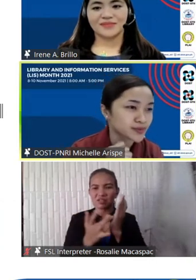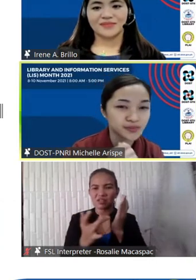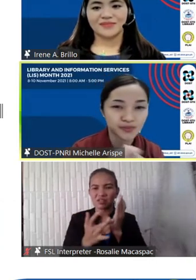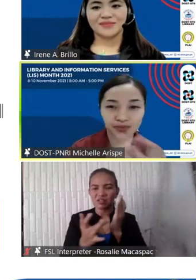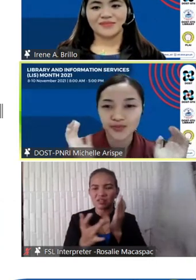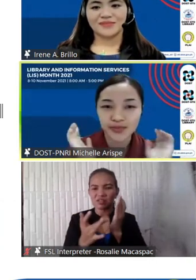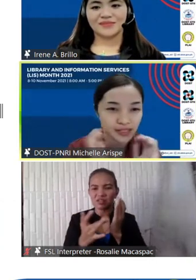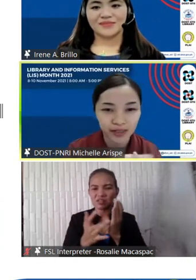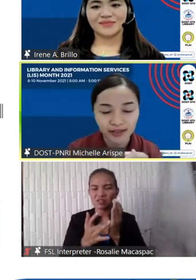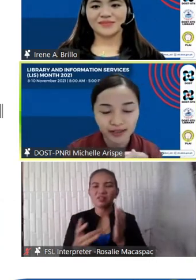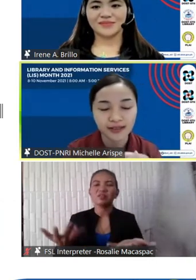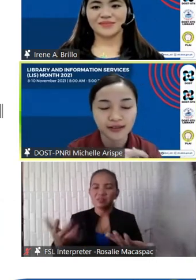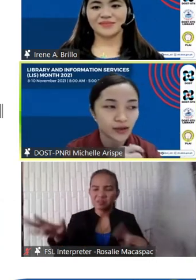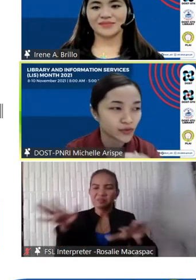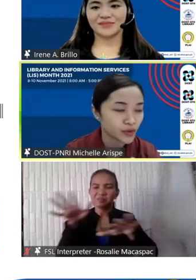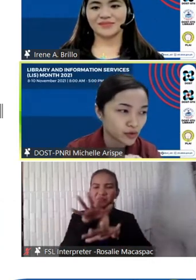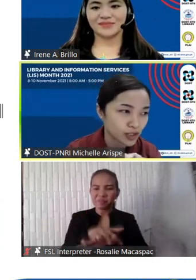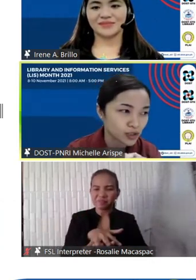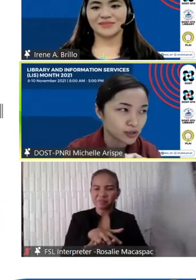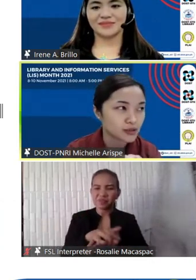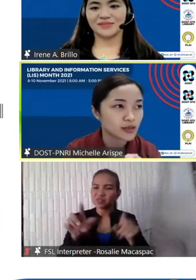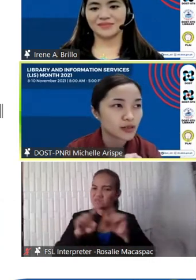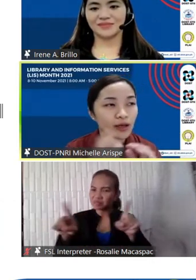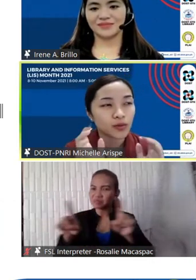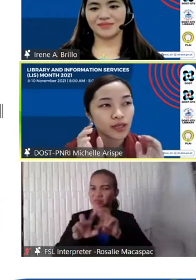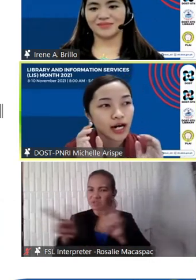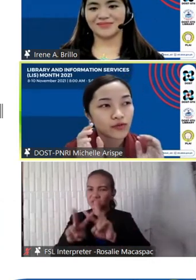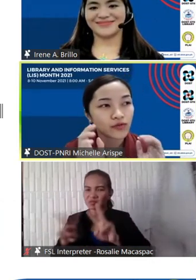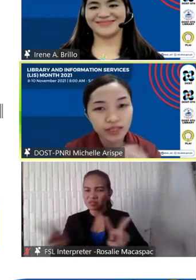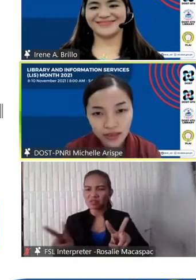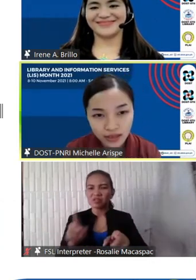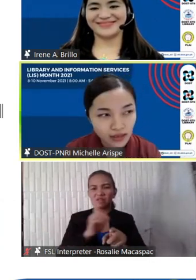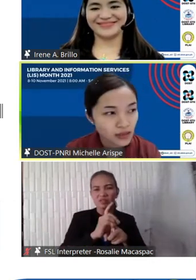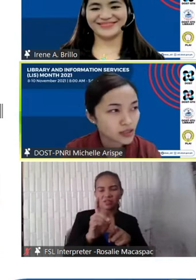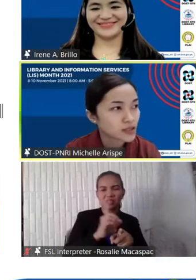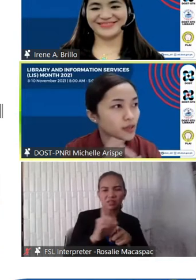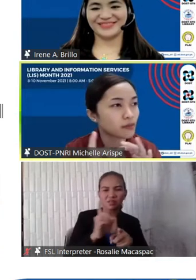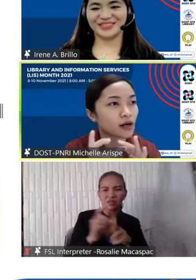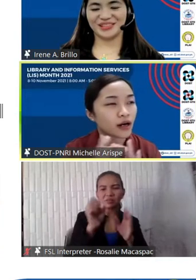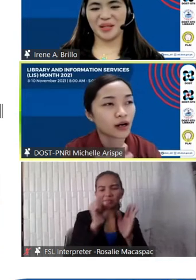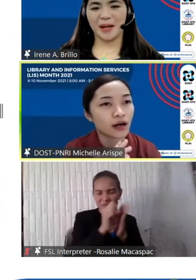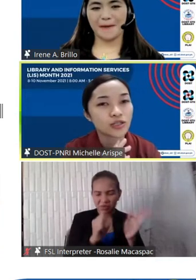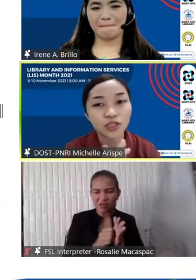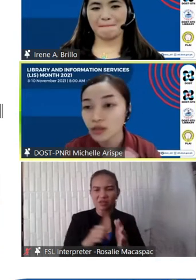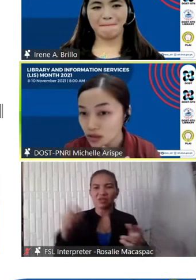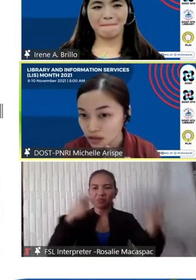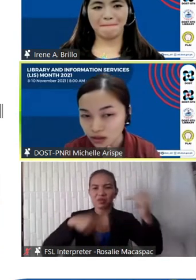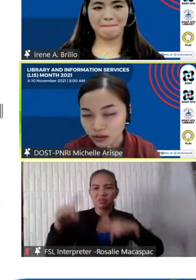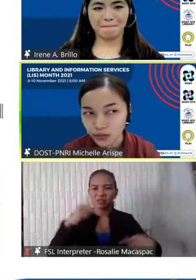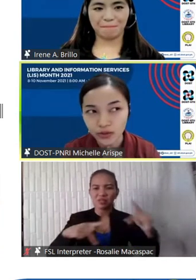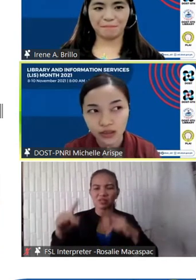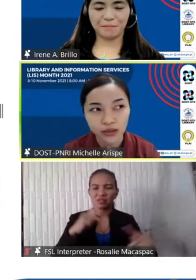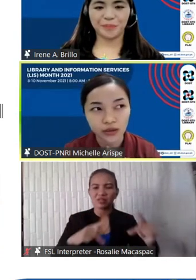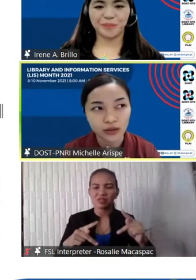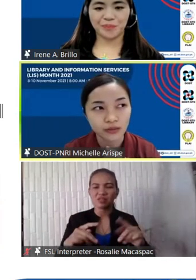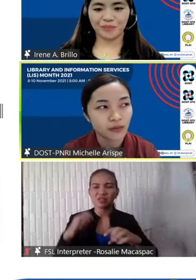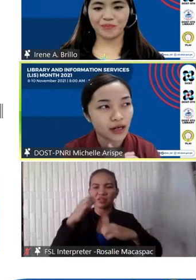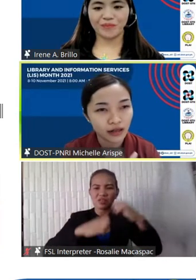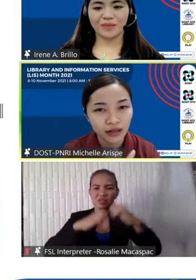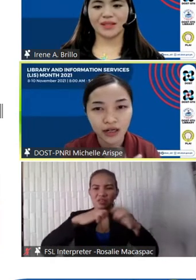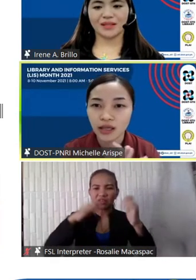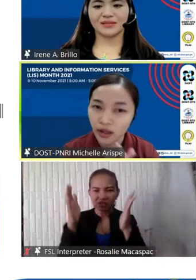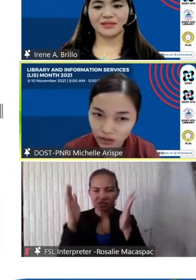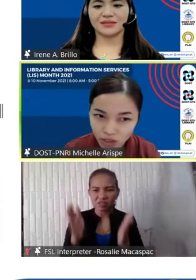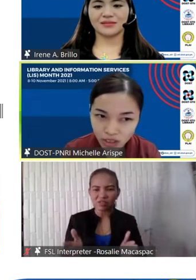of disciplines, different professionals. We have physicists, may mga engineers din po dito,